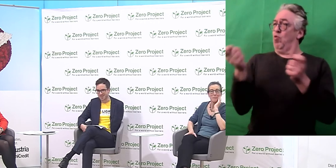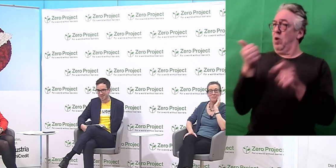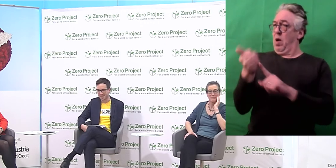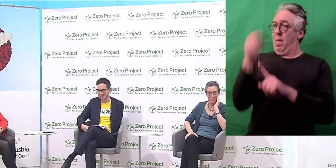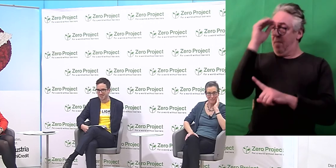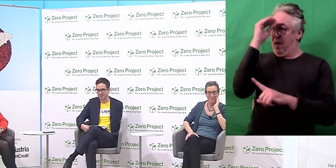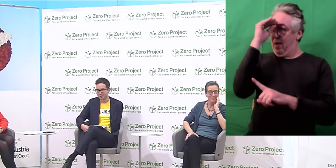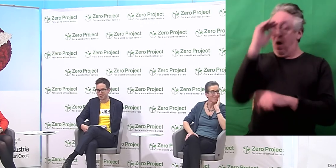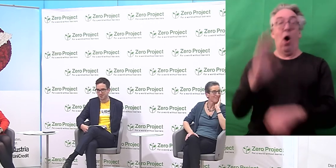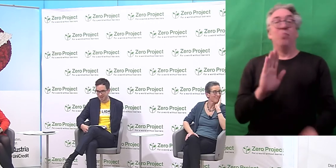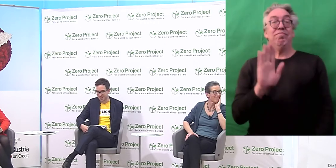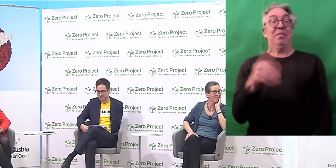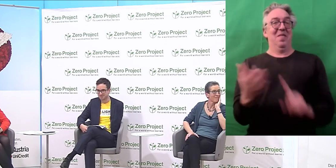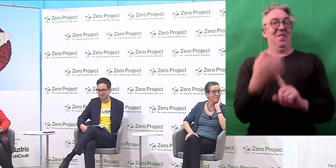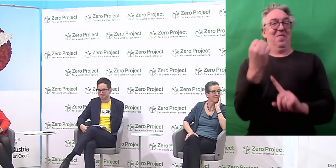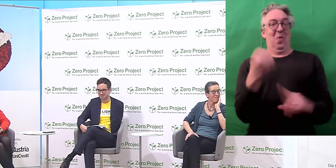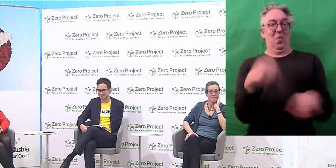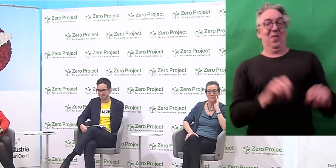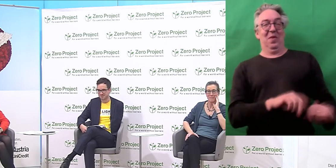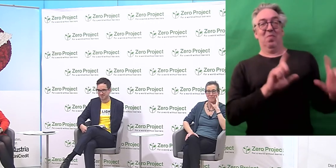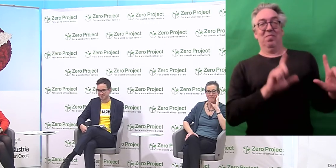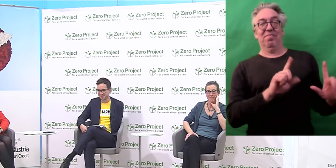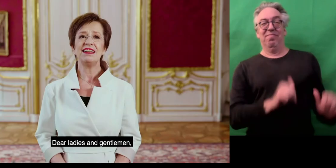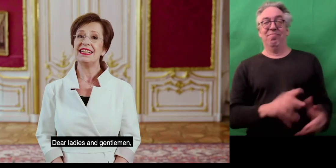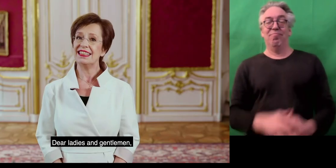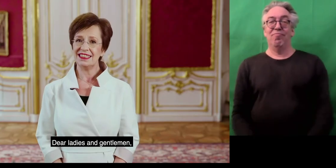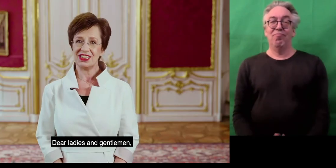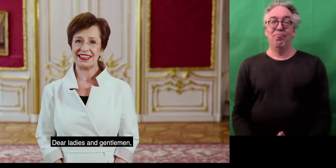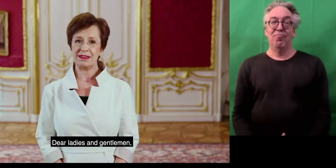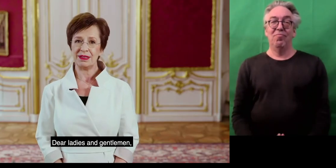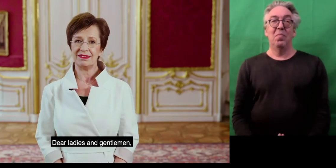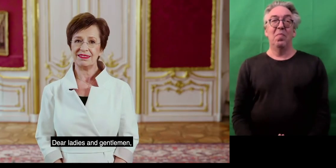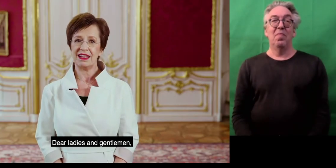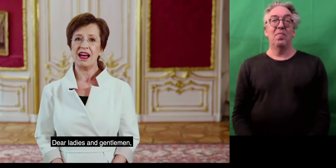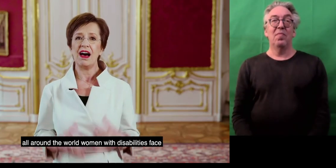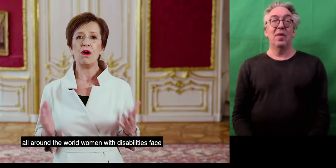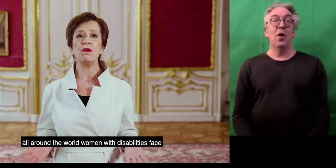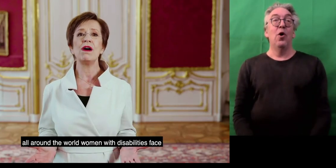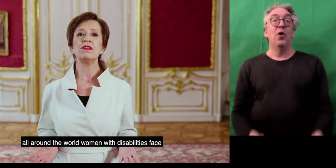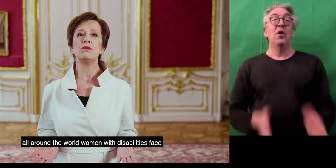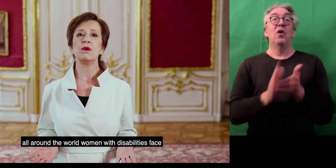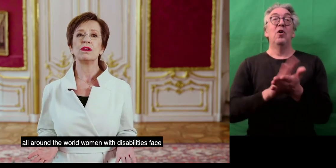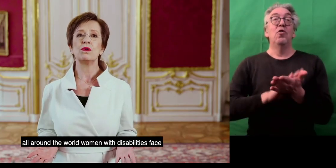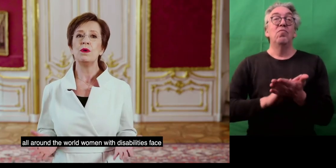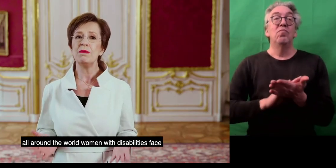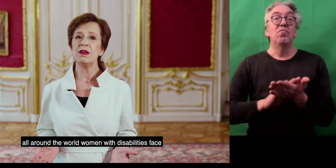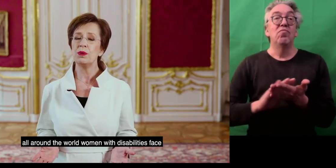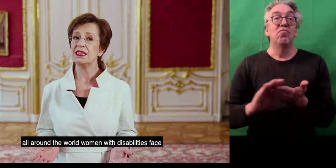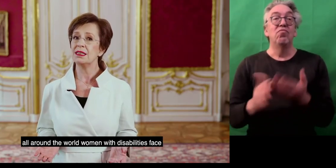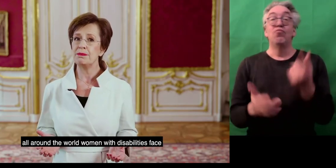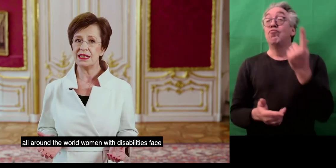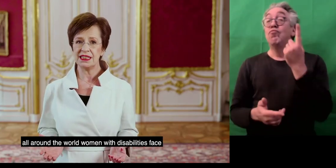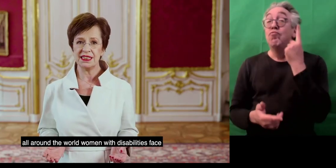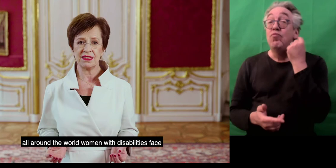let's see the video right now. Dear ladies and gentlemen, all around the world, women